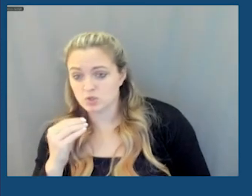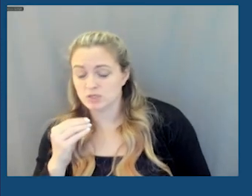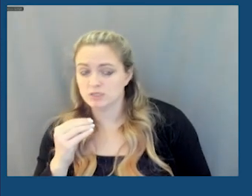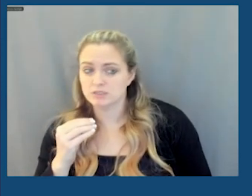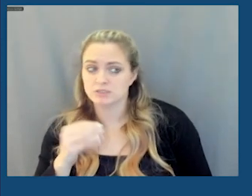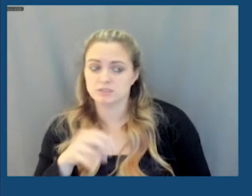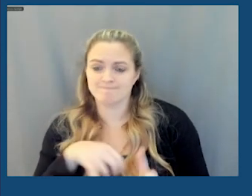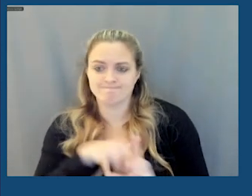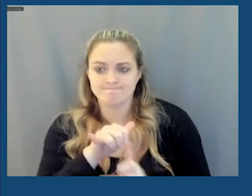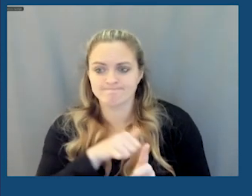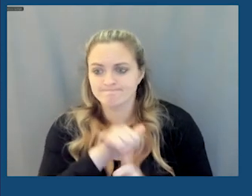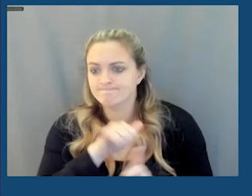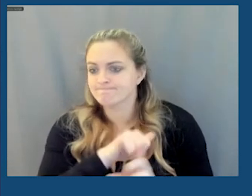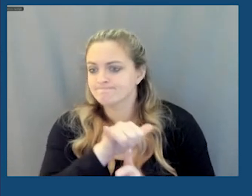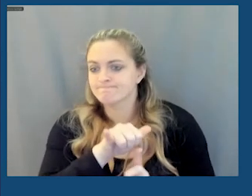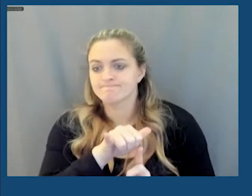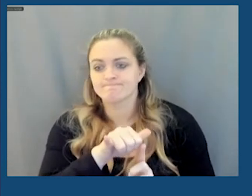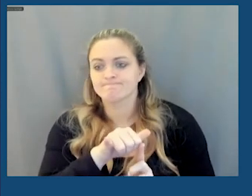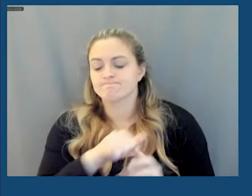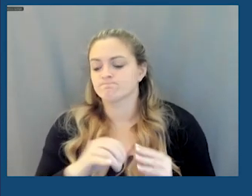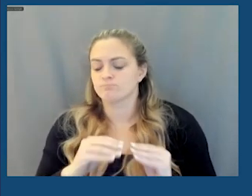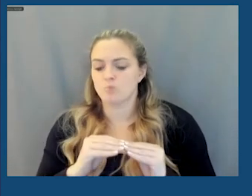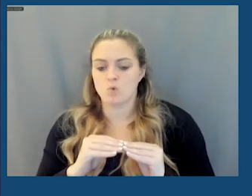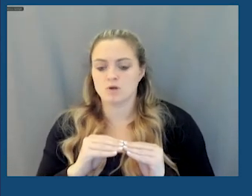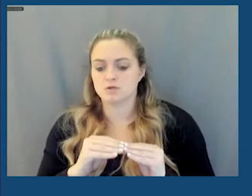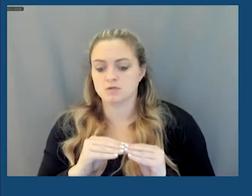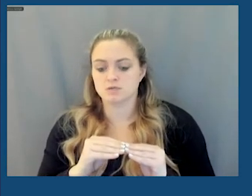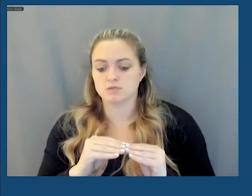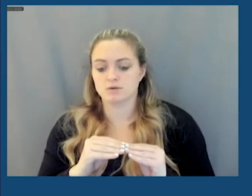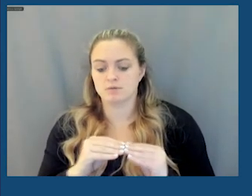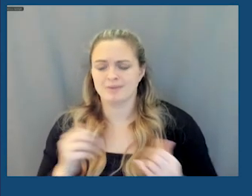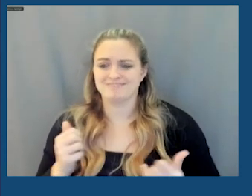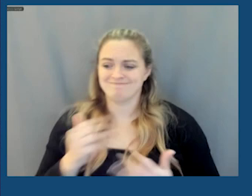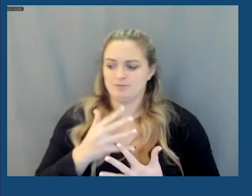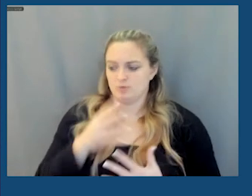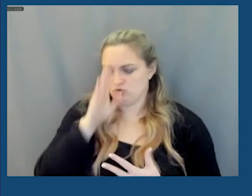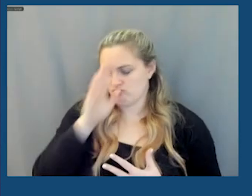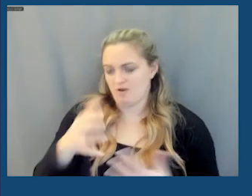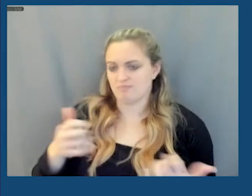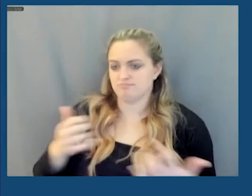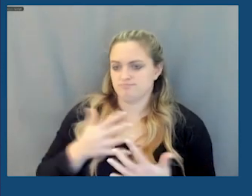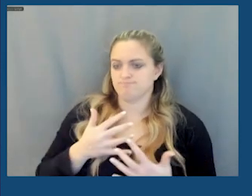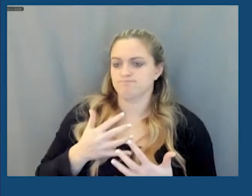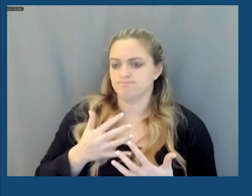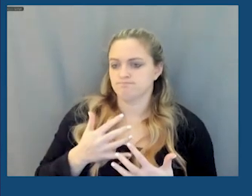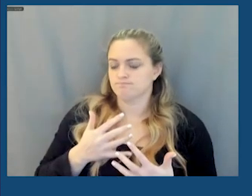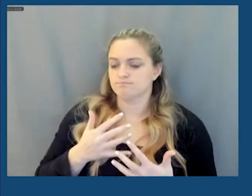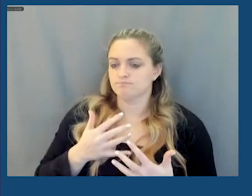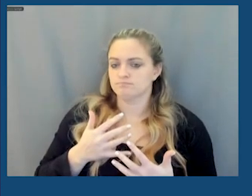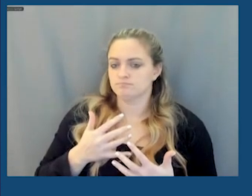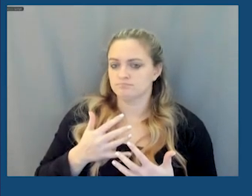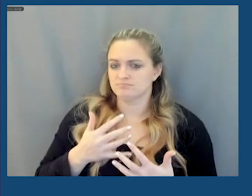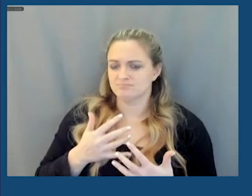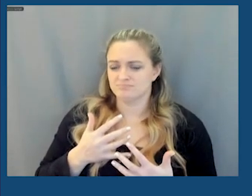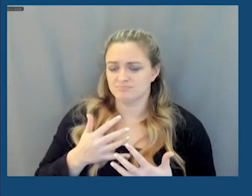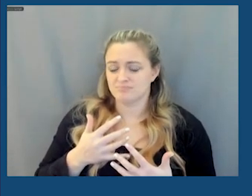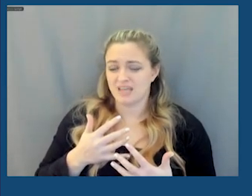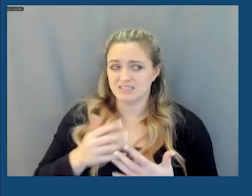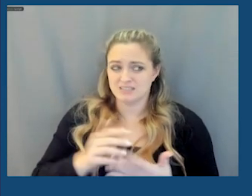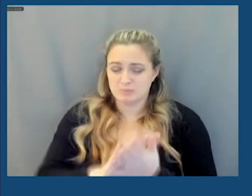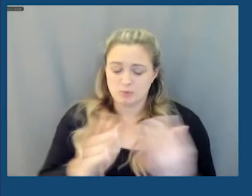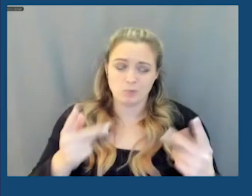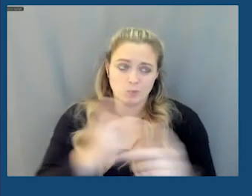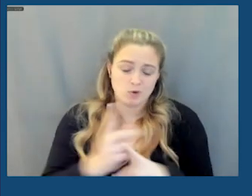even more have been intimidated directly. And all of this is exploded since October